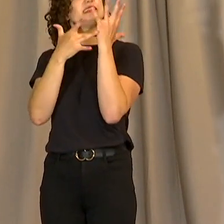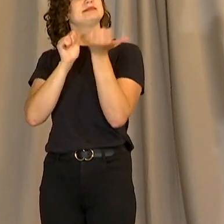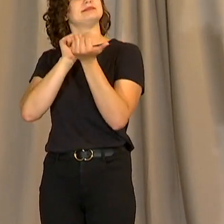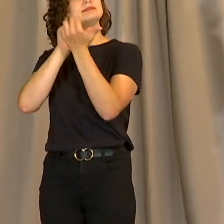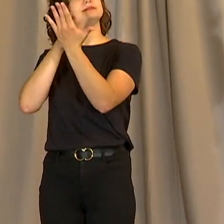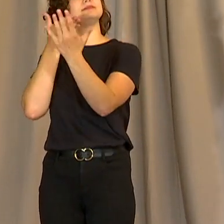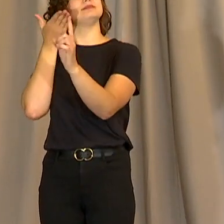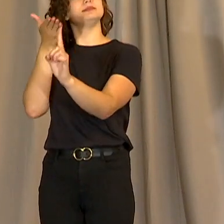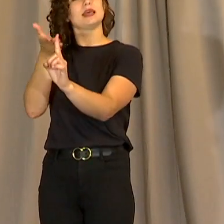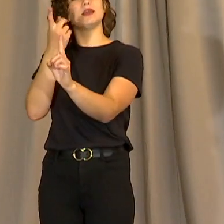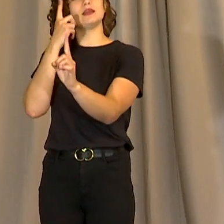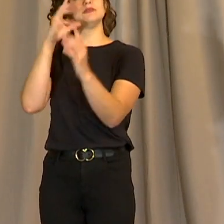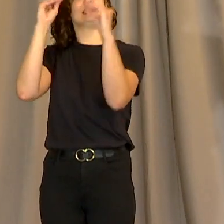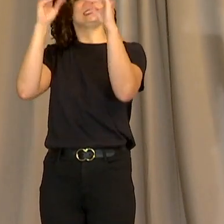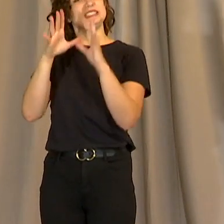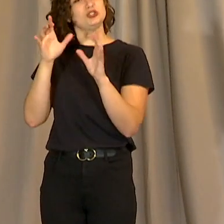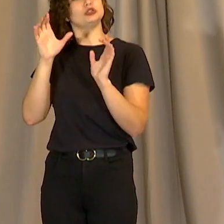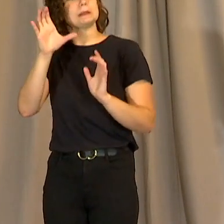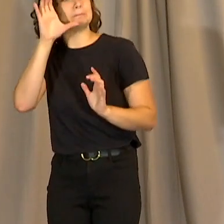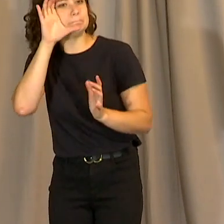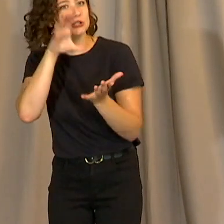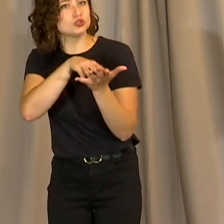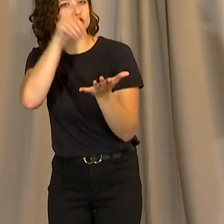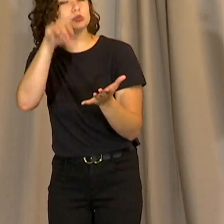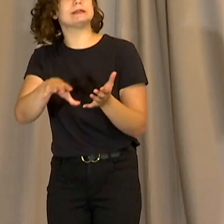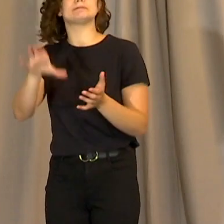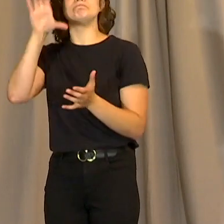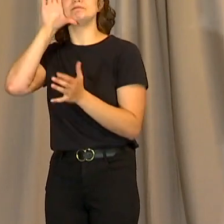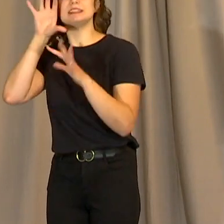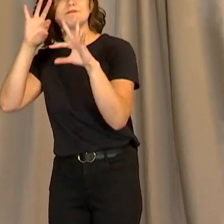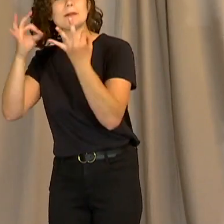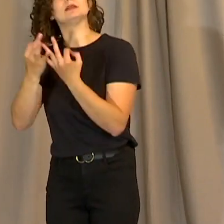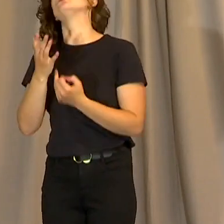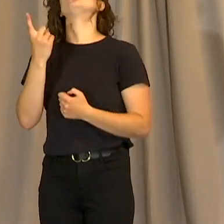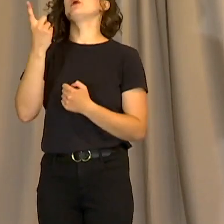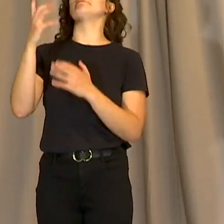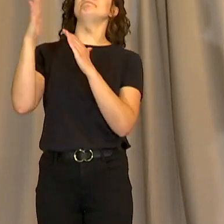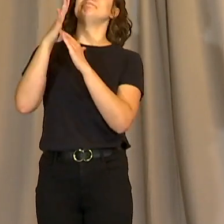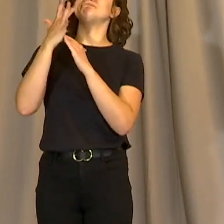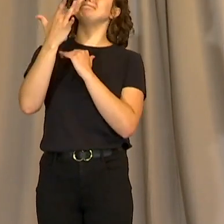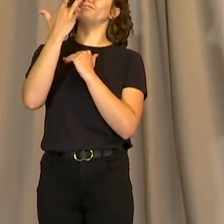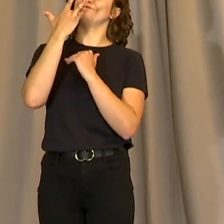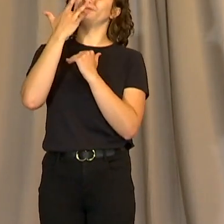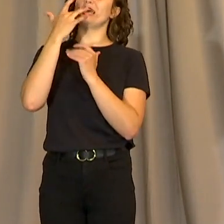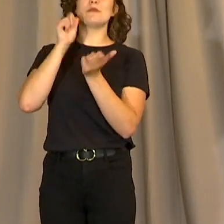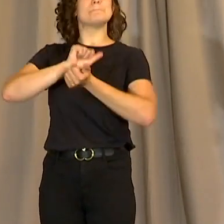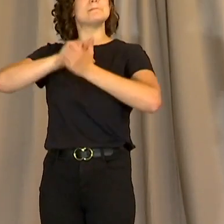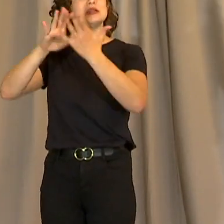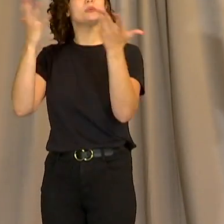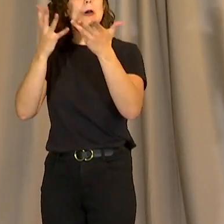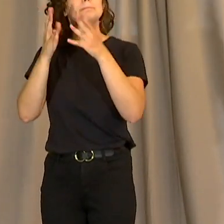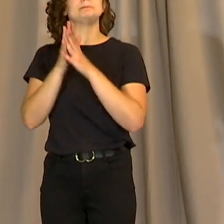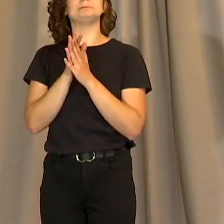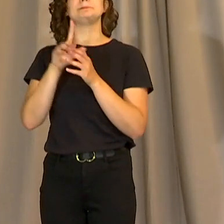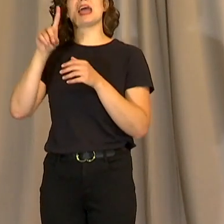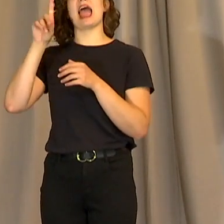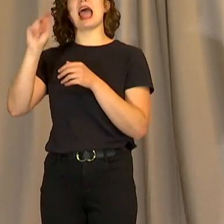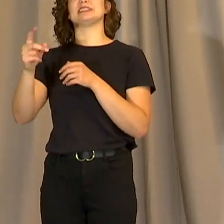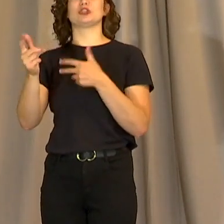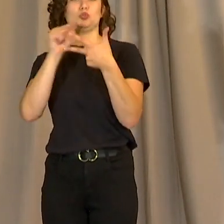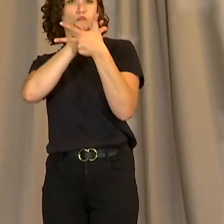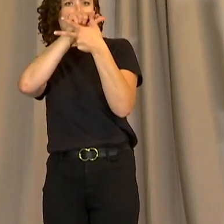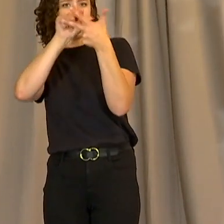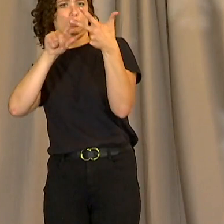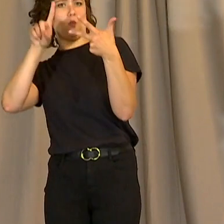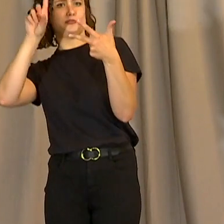to their students. One of my favorite methods in there is to ask three questions. Tell us